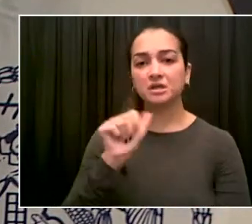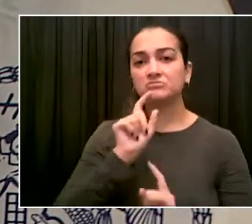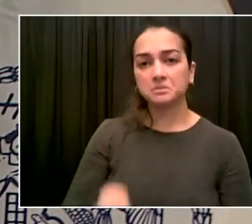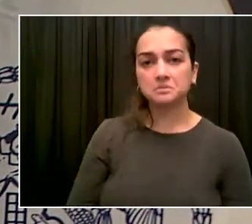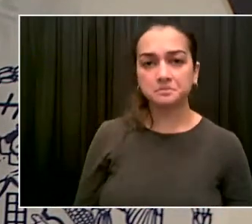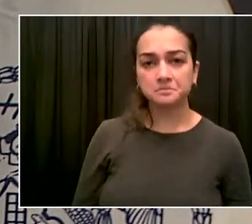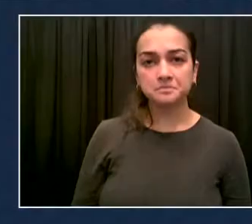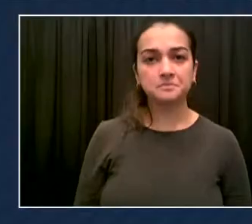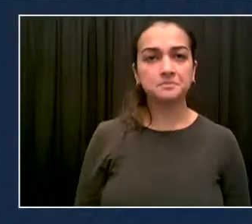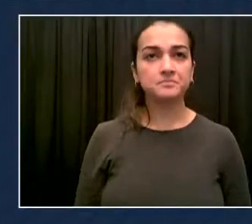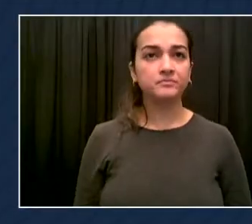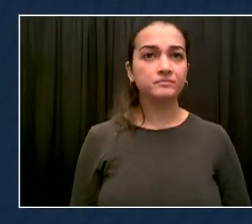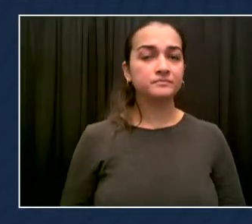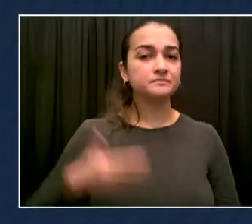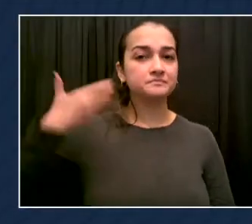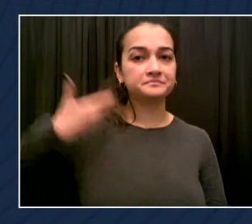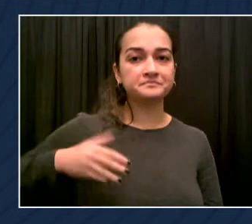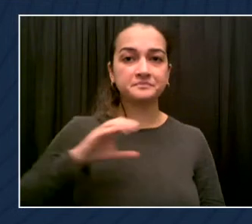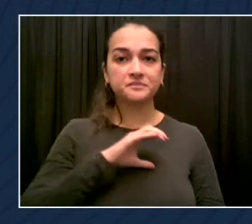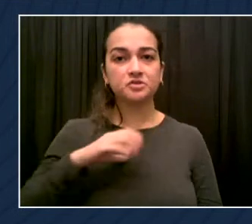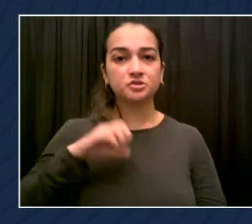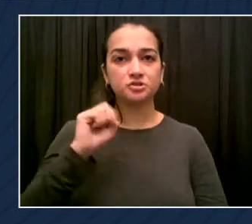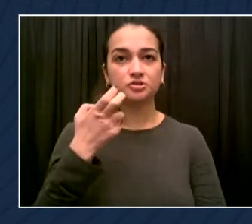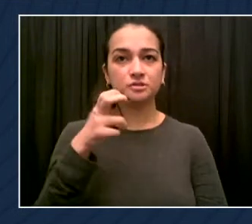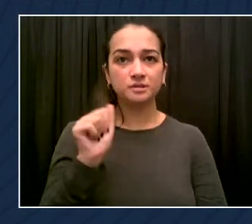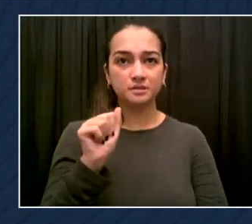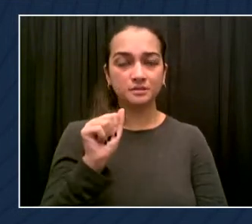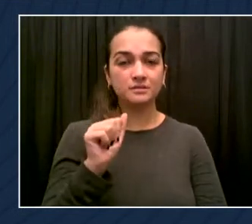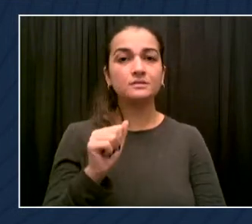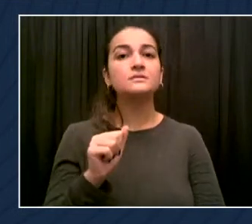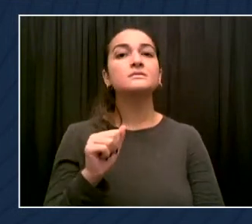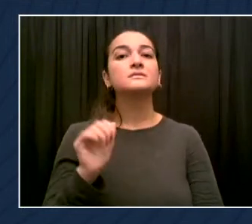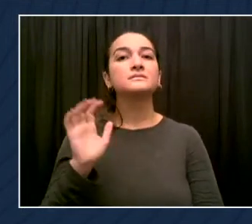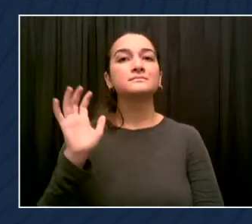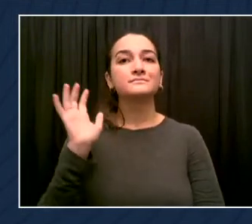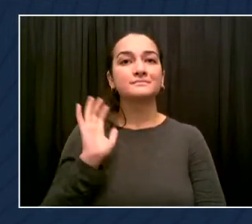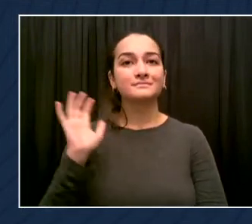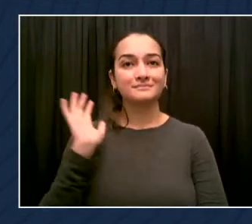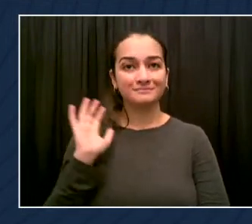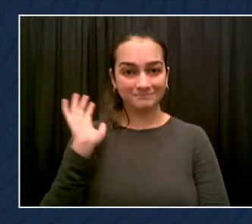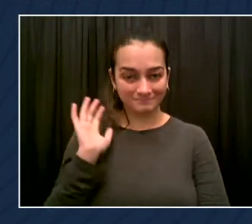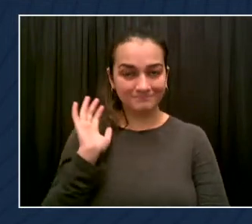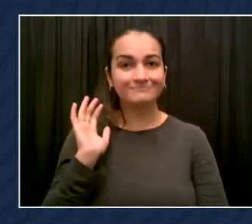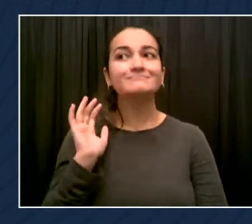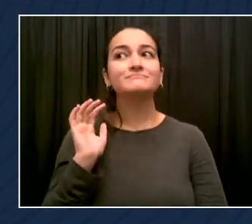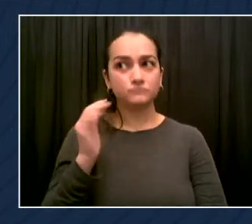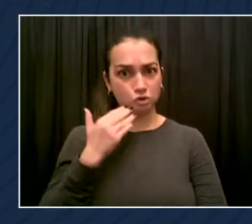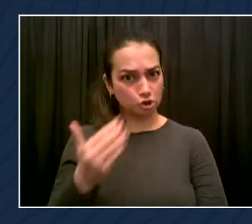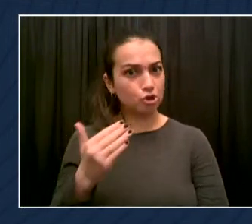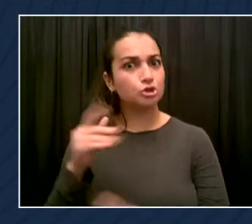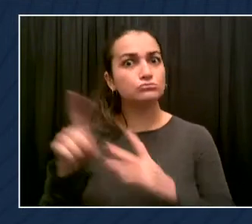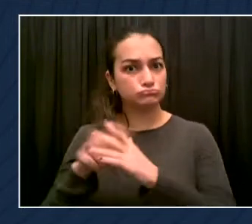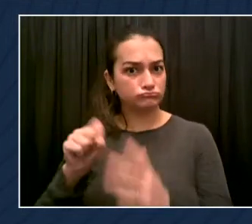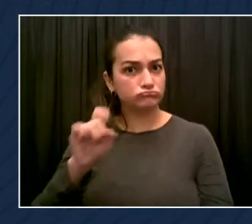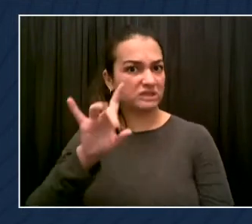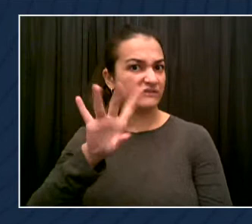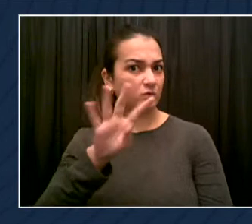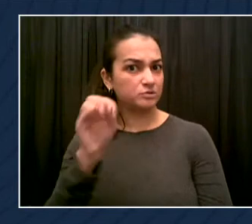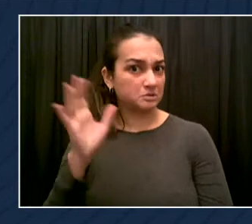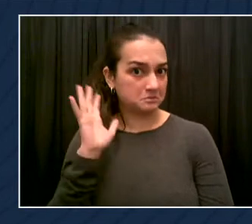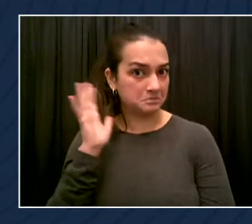I think, you know, with that remaining 15%, it's very important to remember that there is a process where people